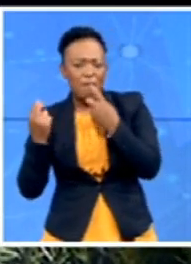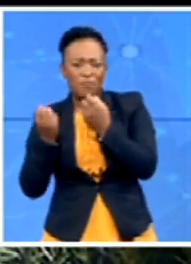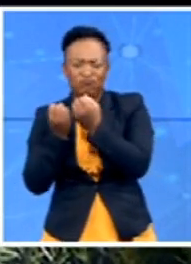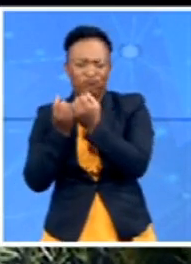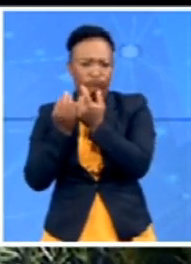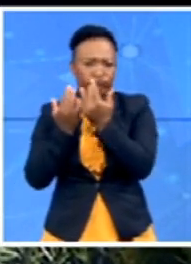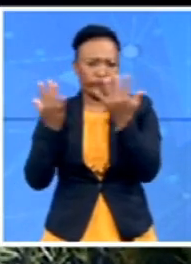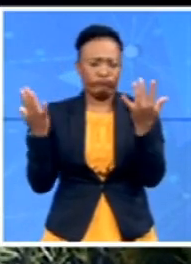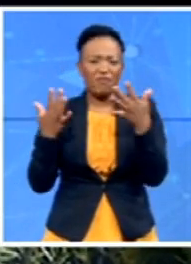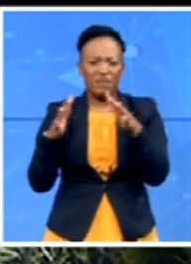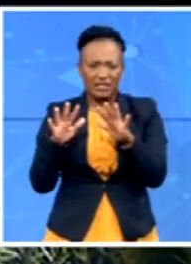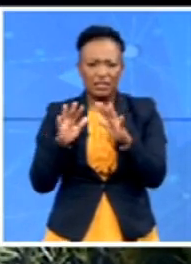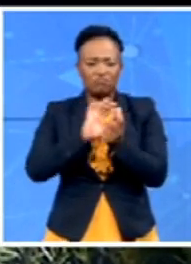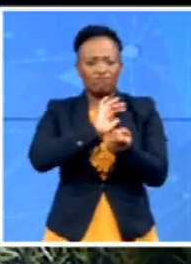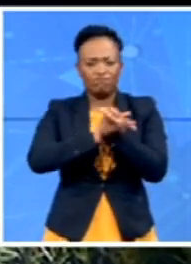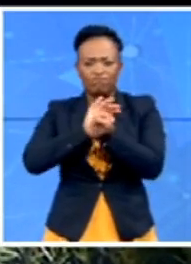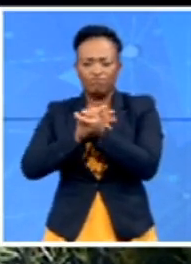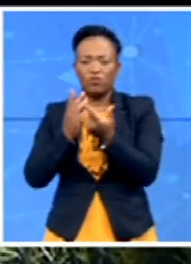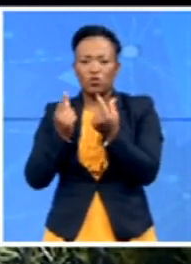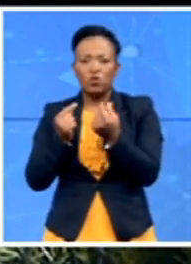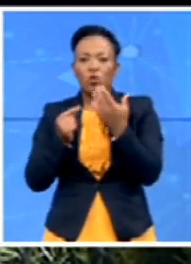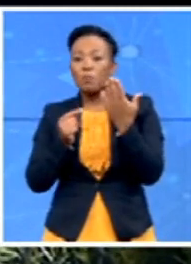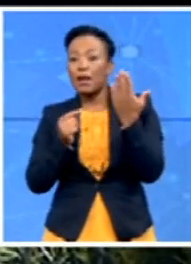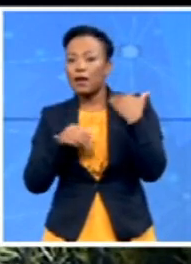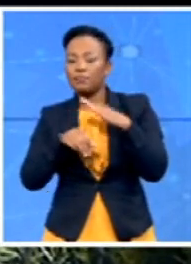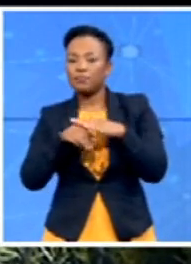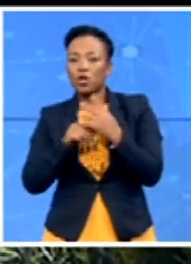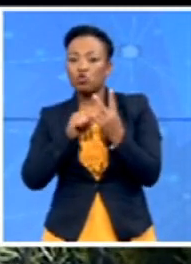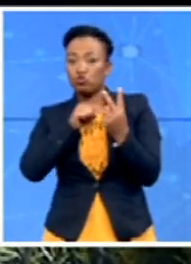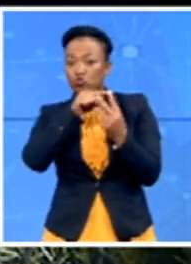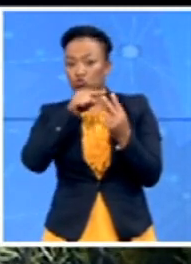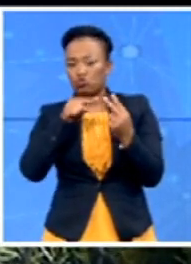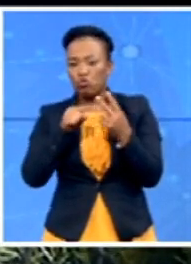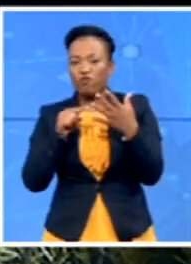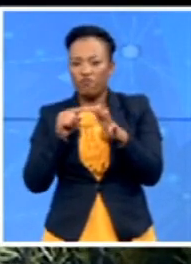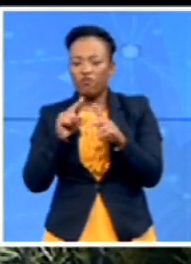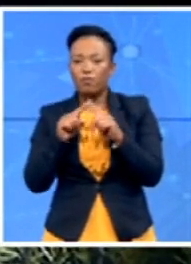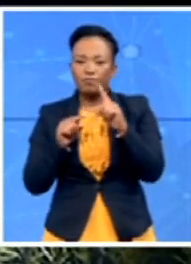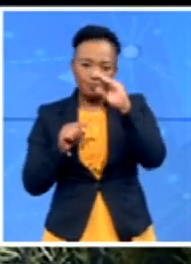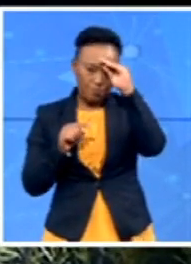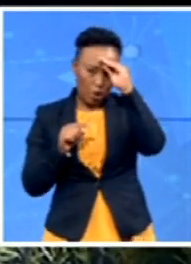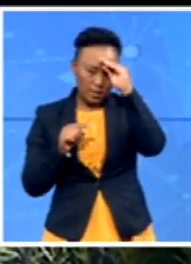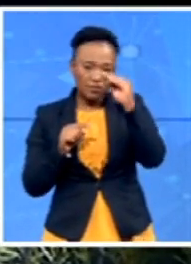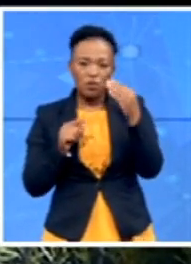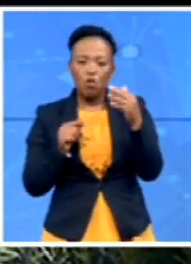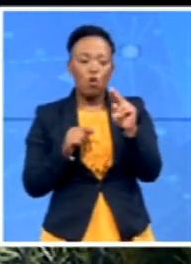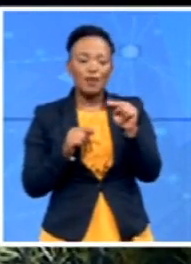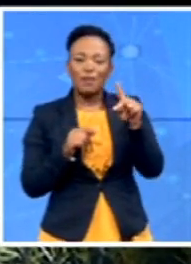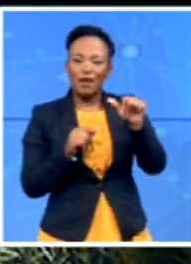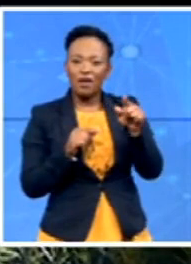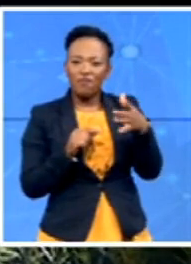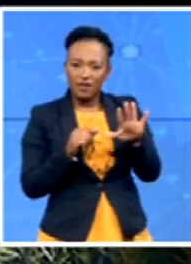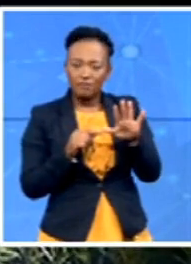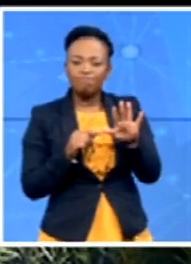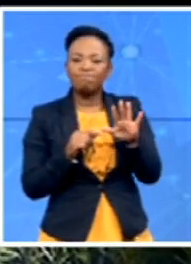facing two counts of rape. But police or the state did say that they've also positively linked him